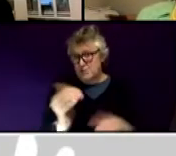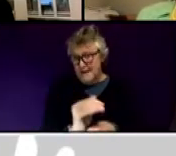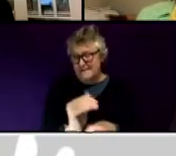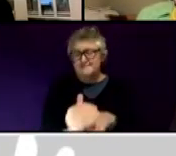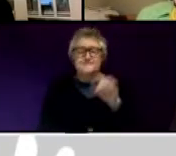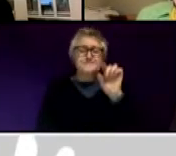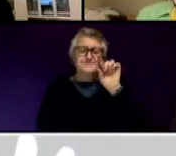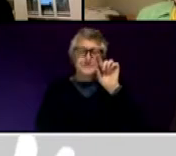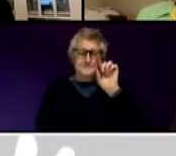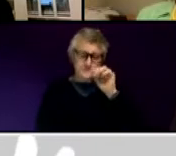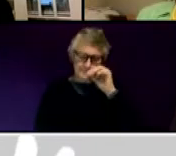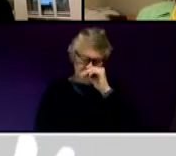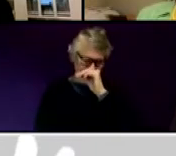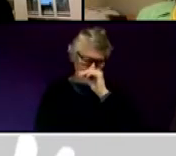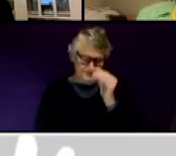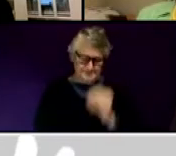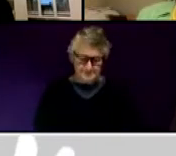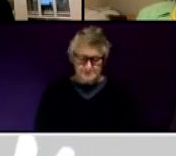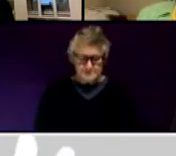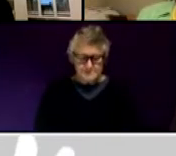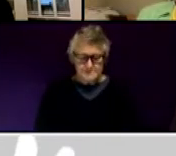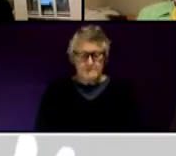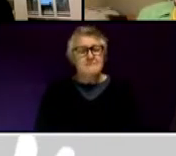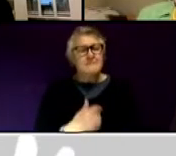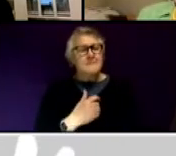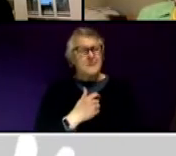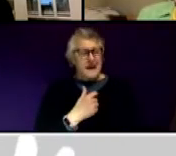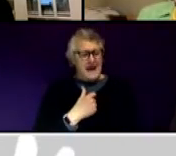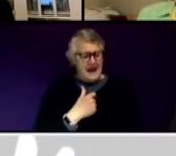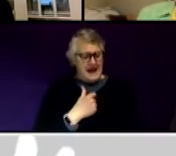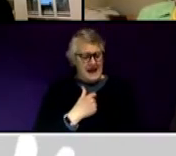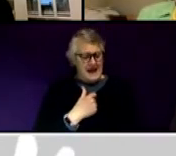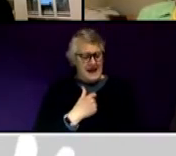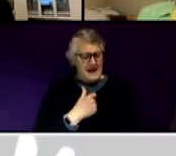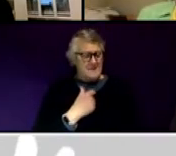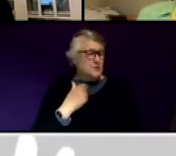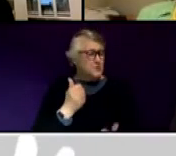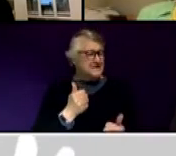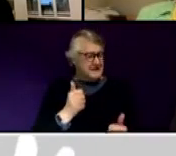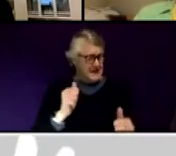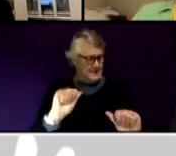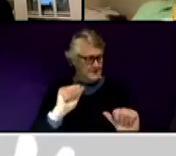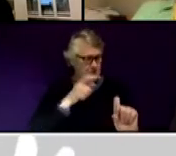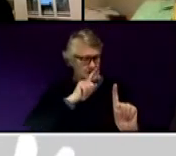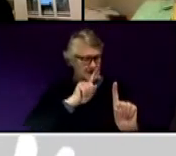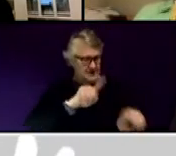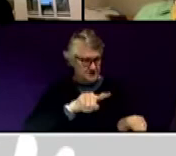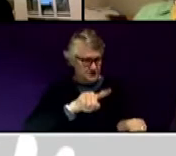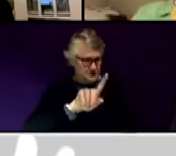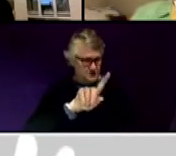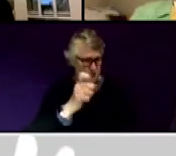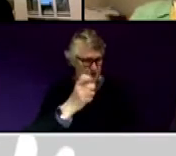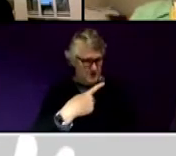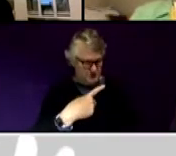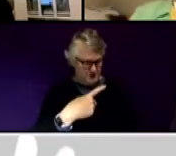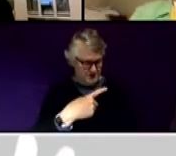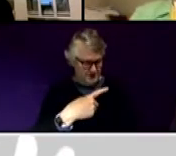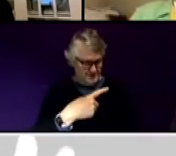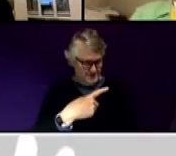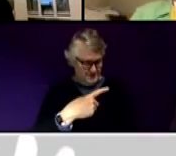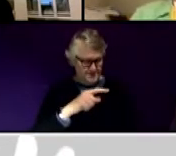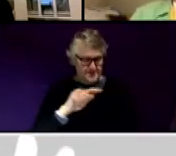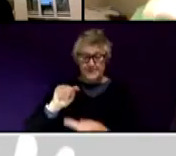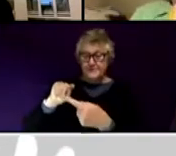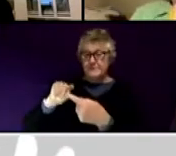I'm going to attempt to answer your question. In terms of the agenda tonight, I